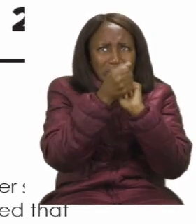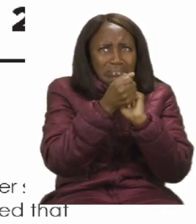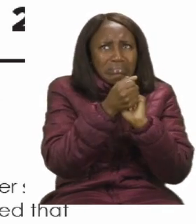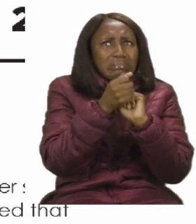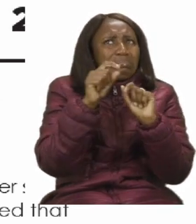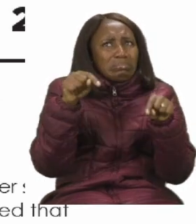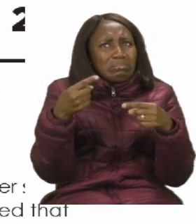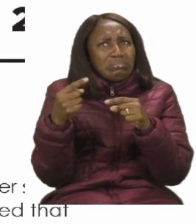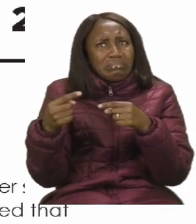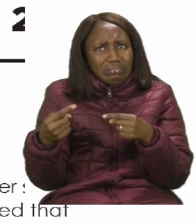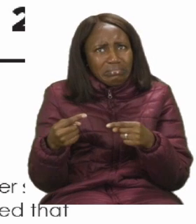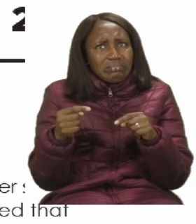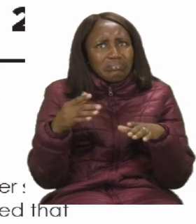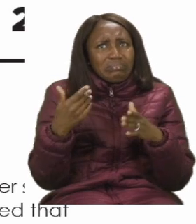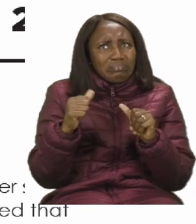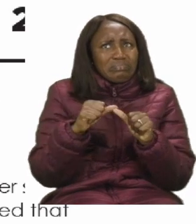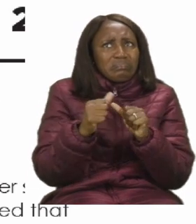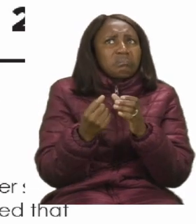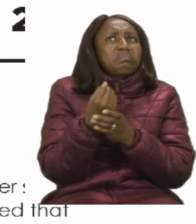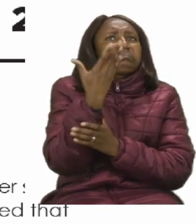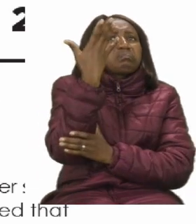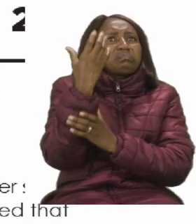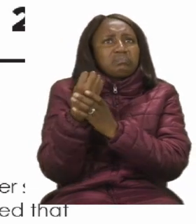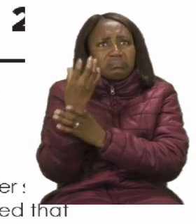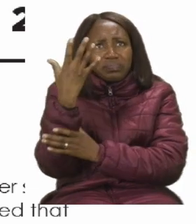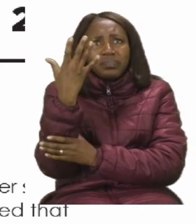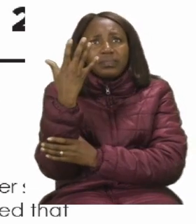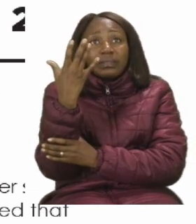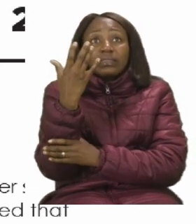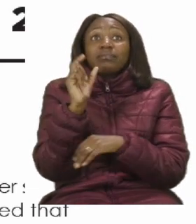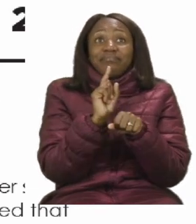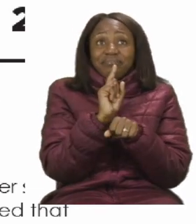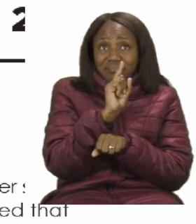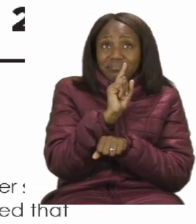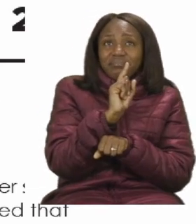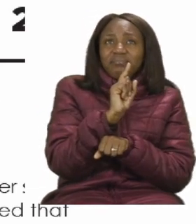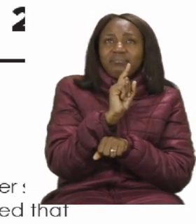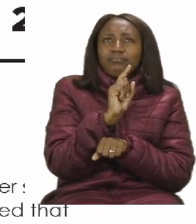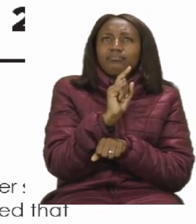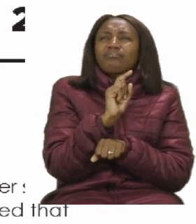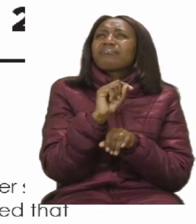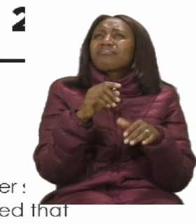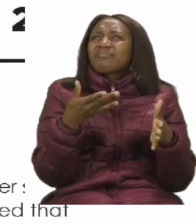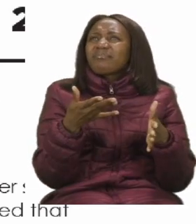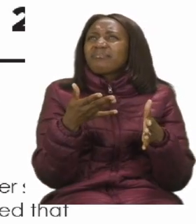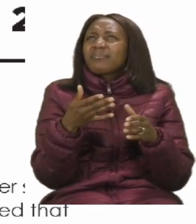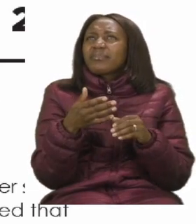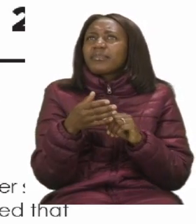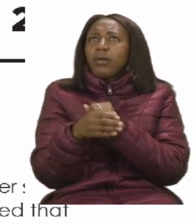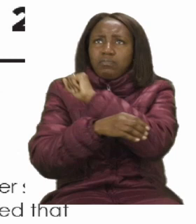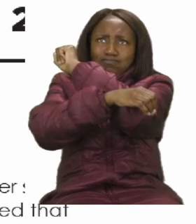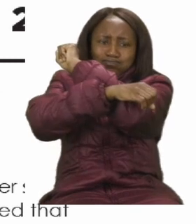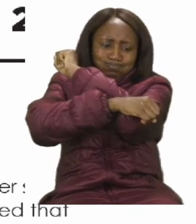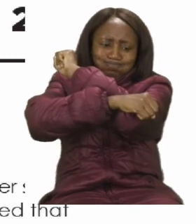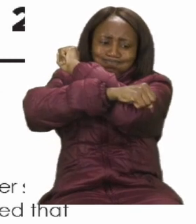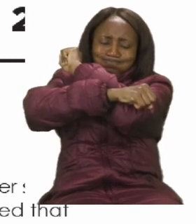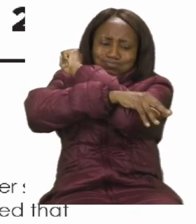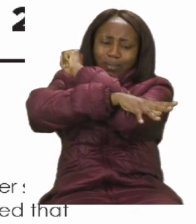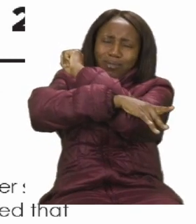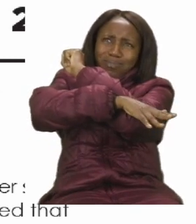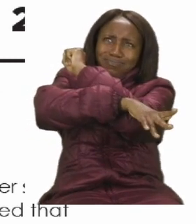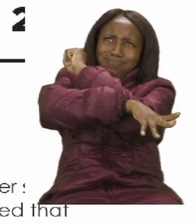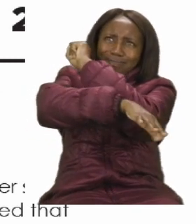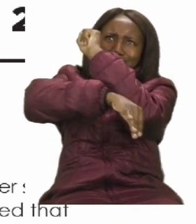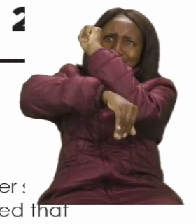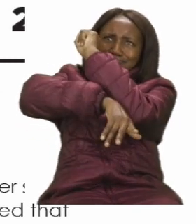this dry land in Namibia. First, she started to stretch and stretch her